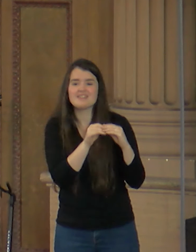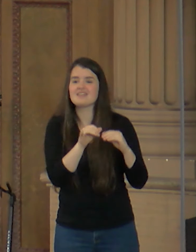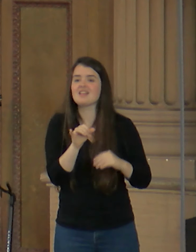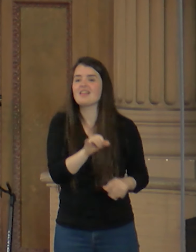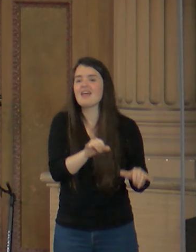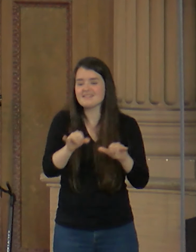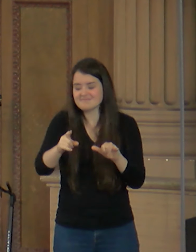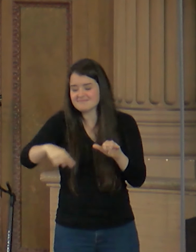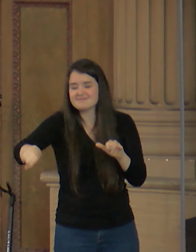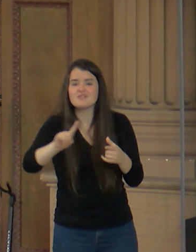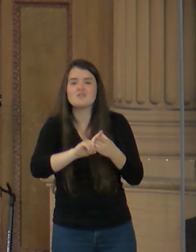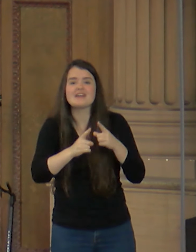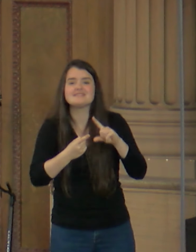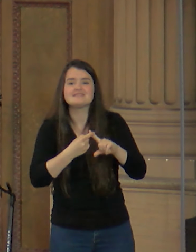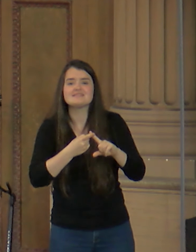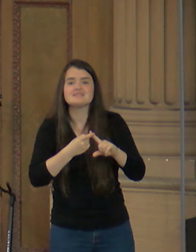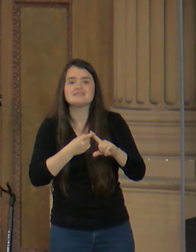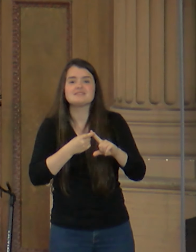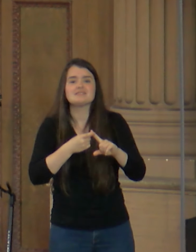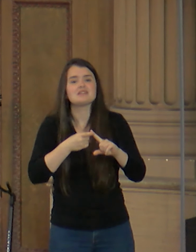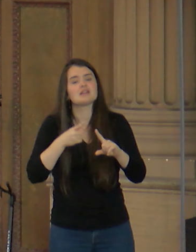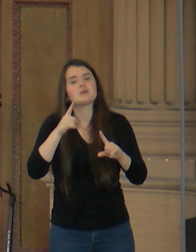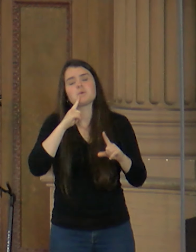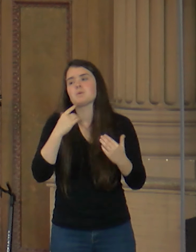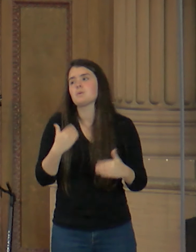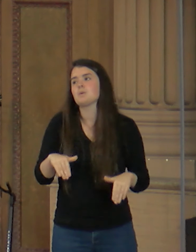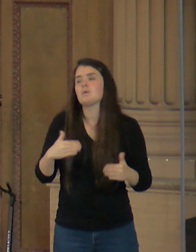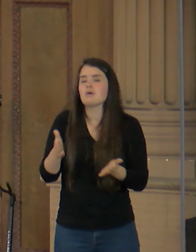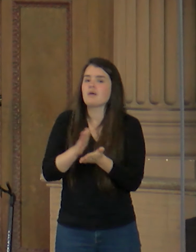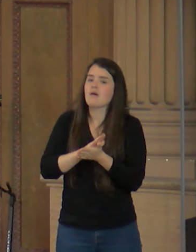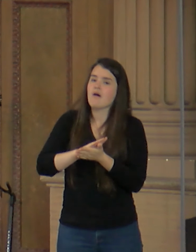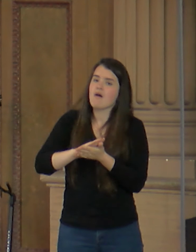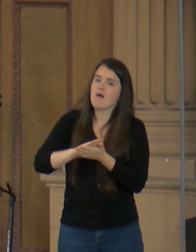he's far more kind than Job ever thought he would be.